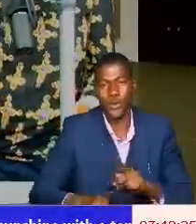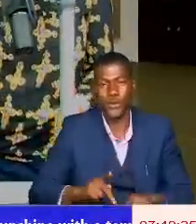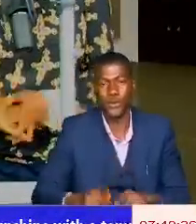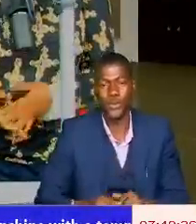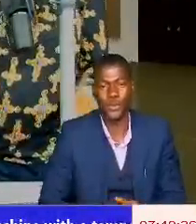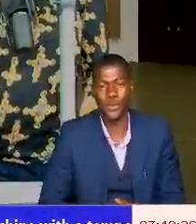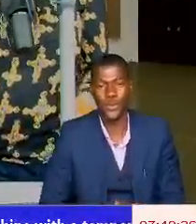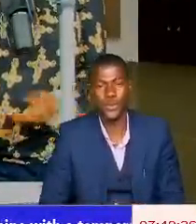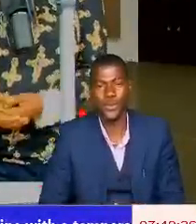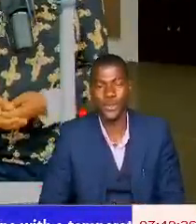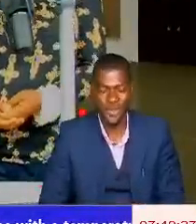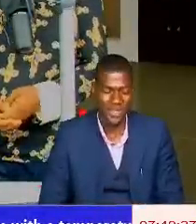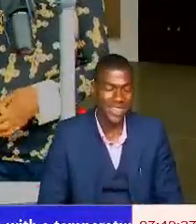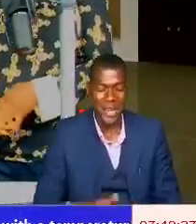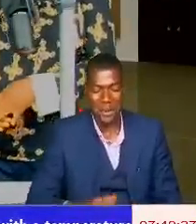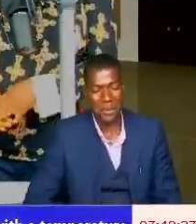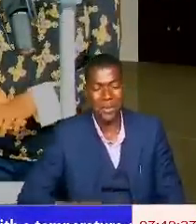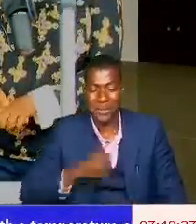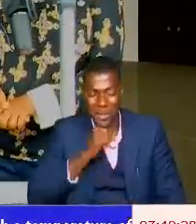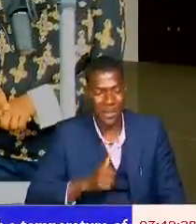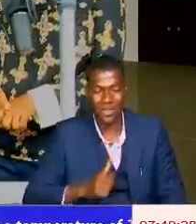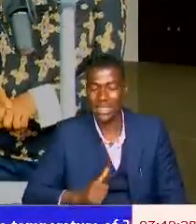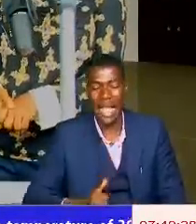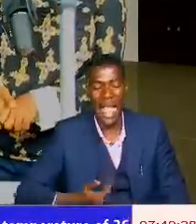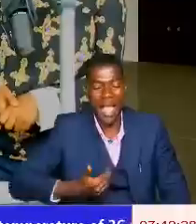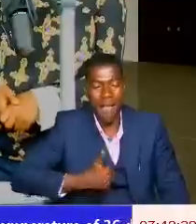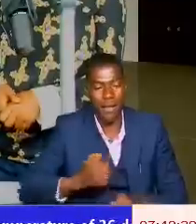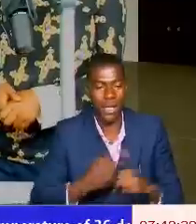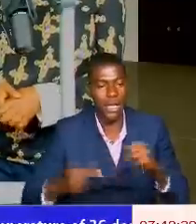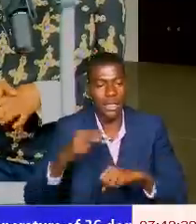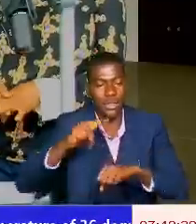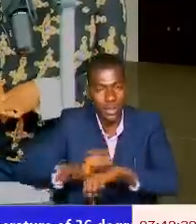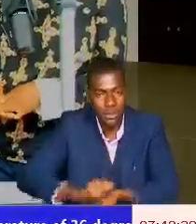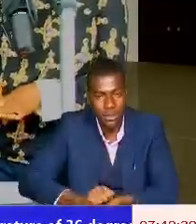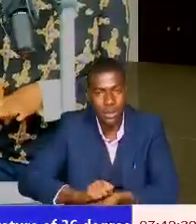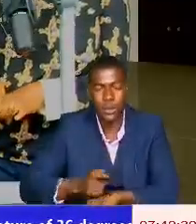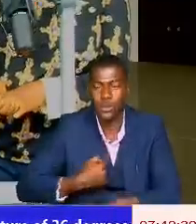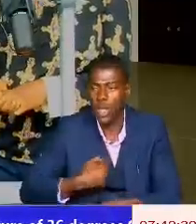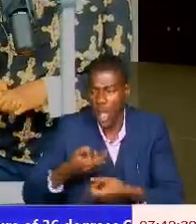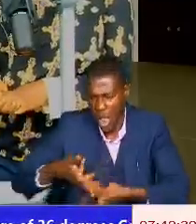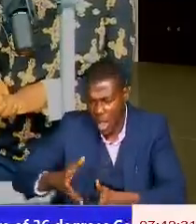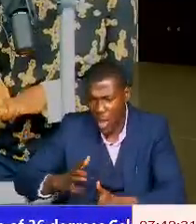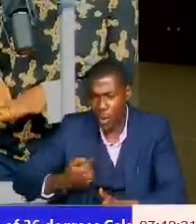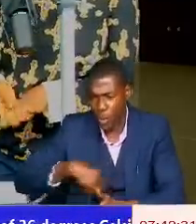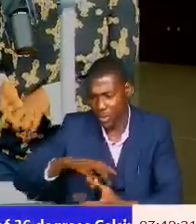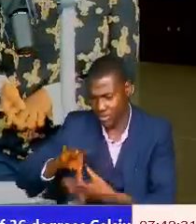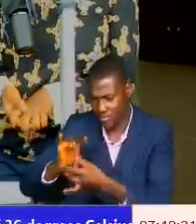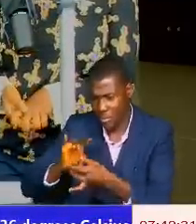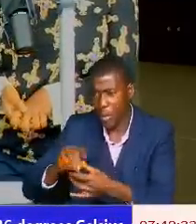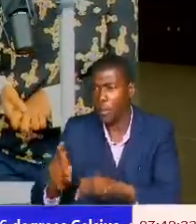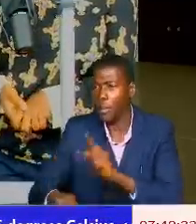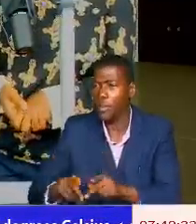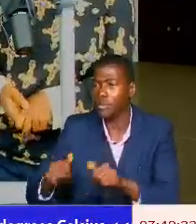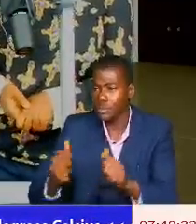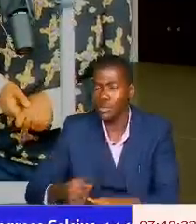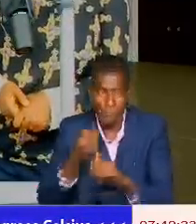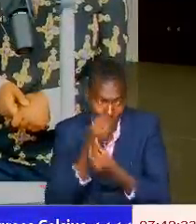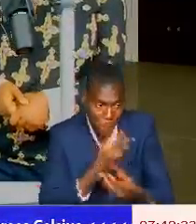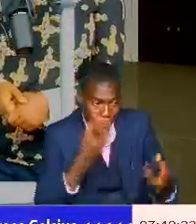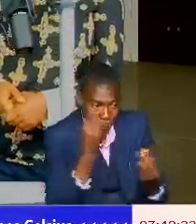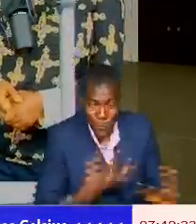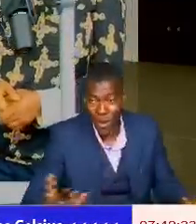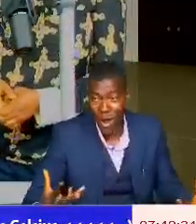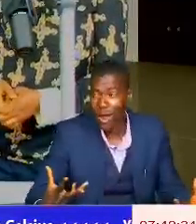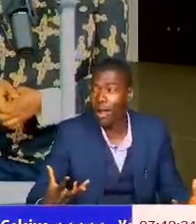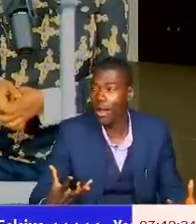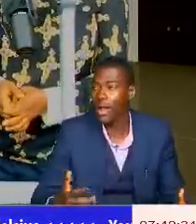don't get high table, I just talk them. So I go give our lifetime partners opportunity to introduce themselves and